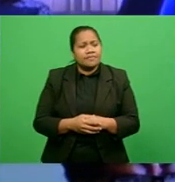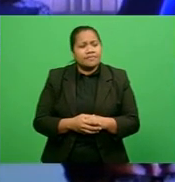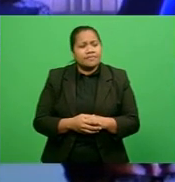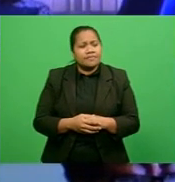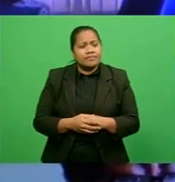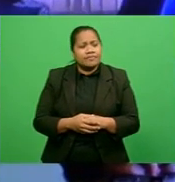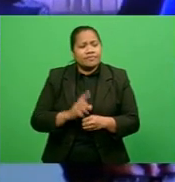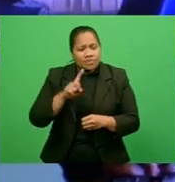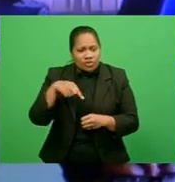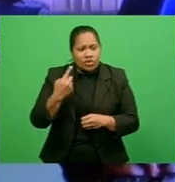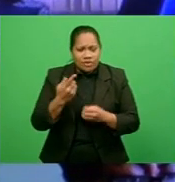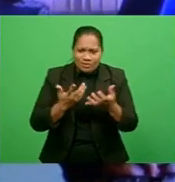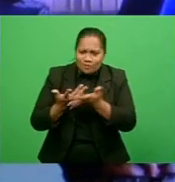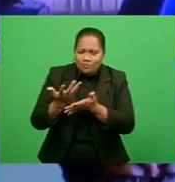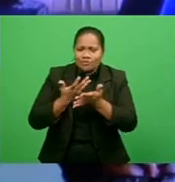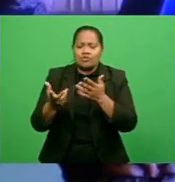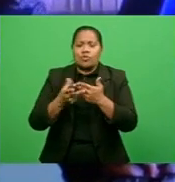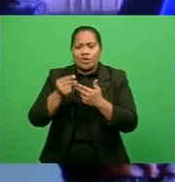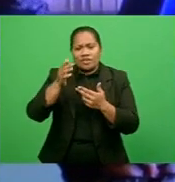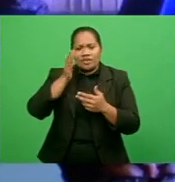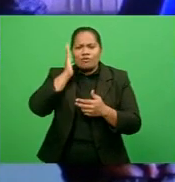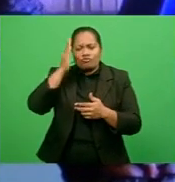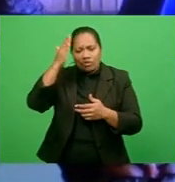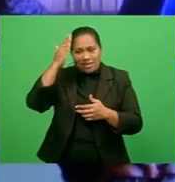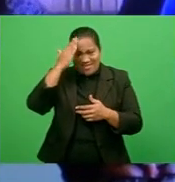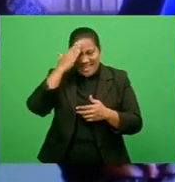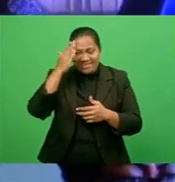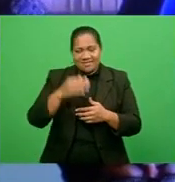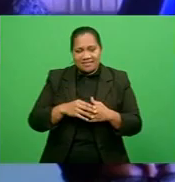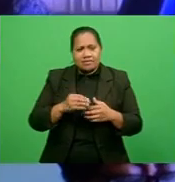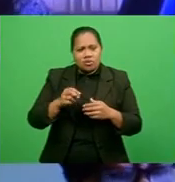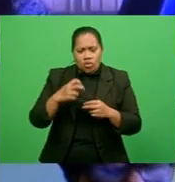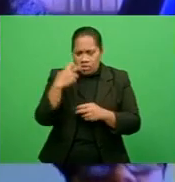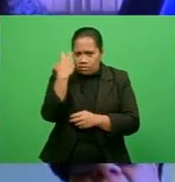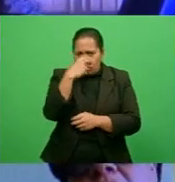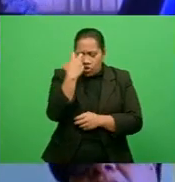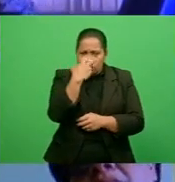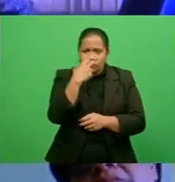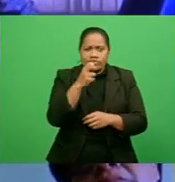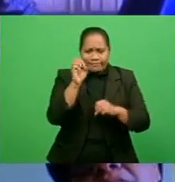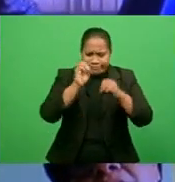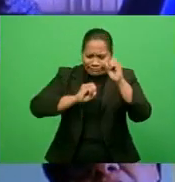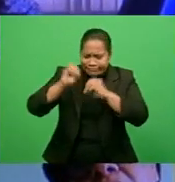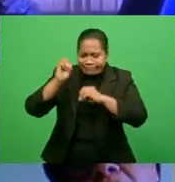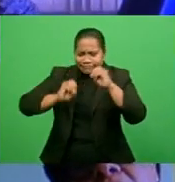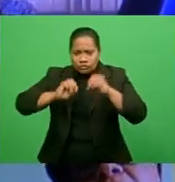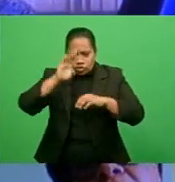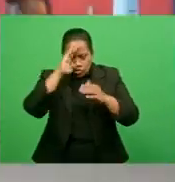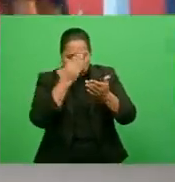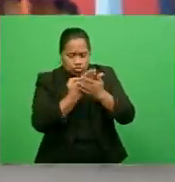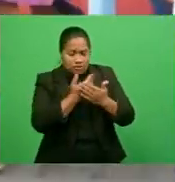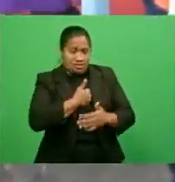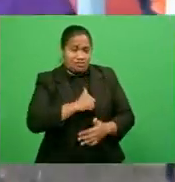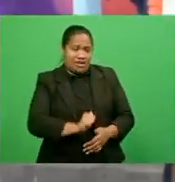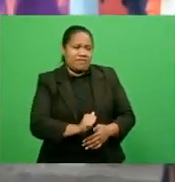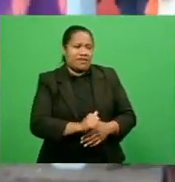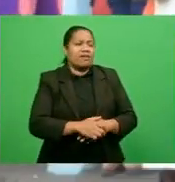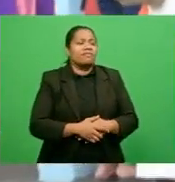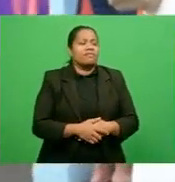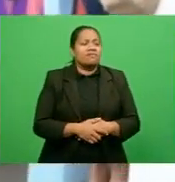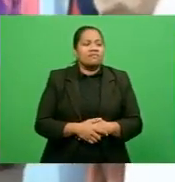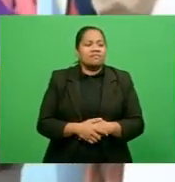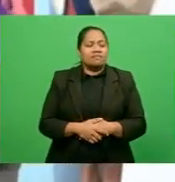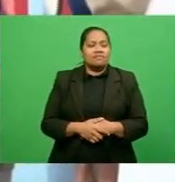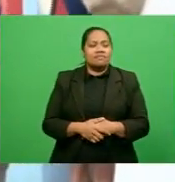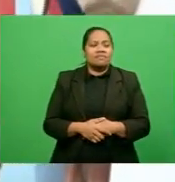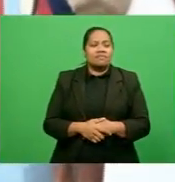consistently with our school heads in monitoring and observing students' behavior. The